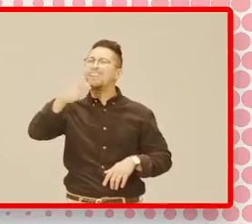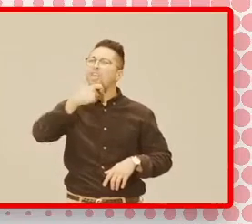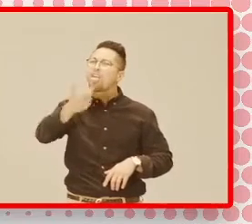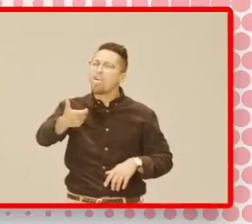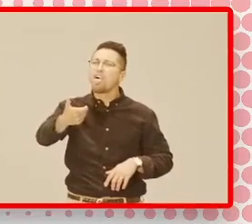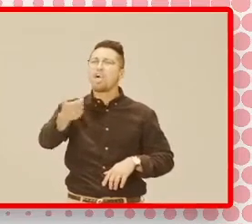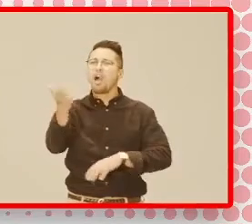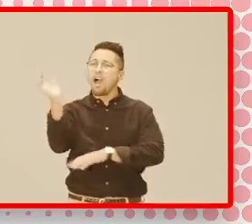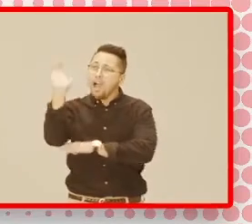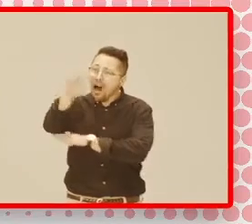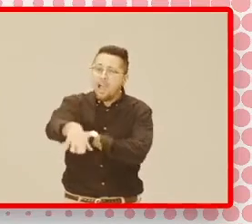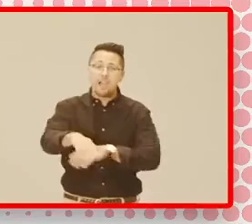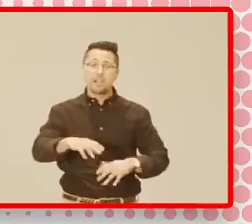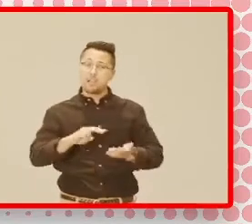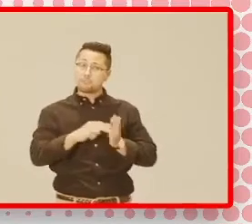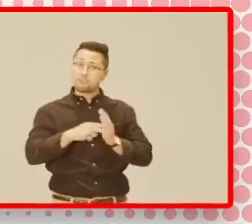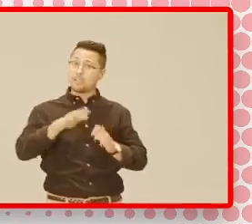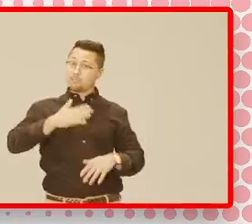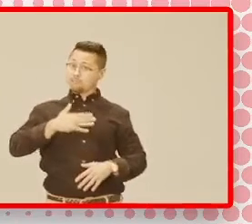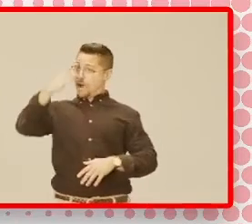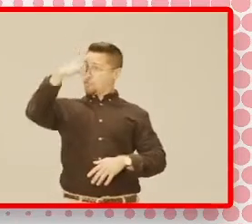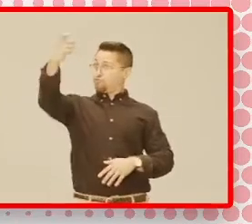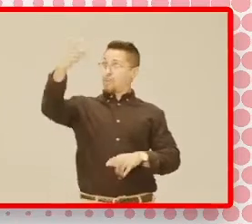I will never get my dream.